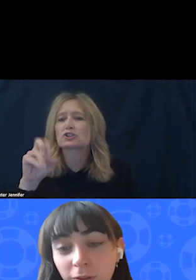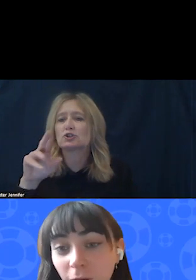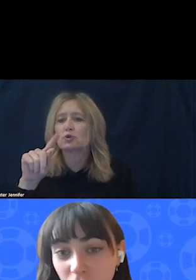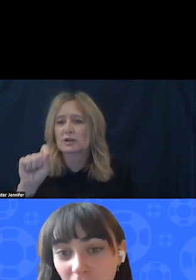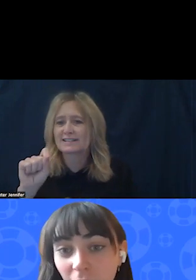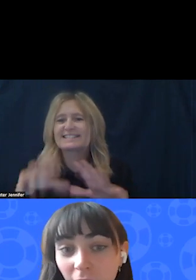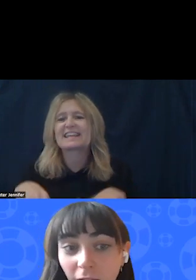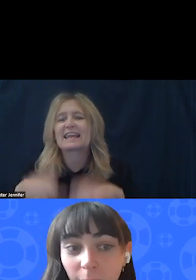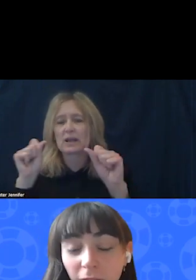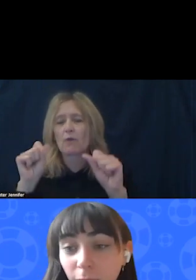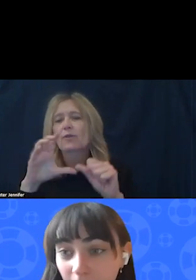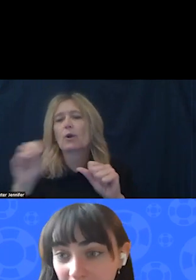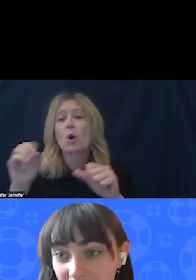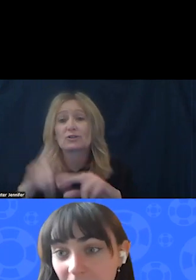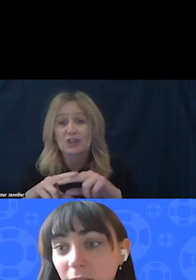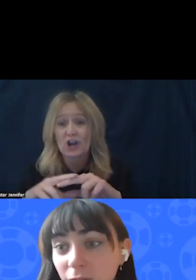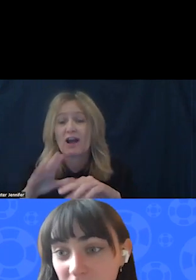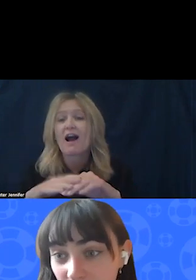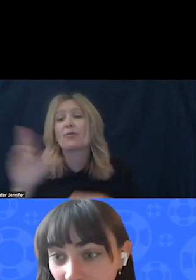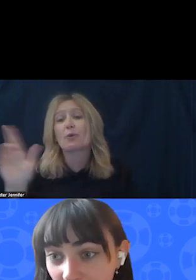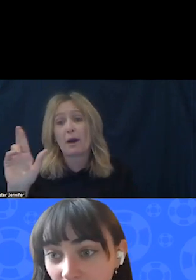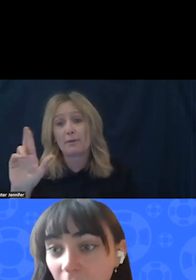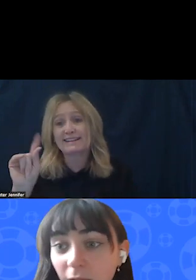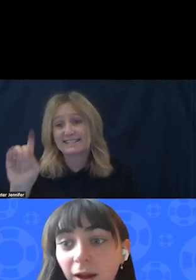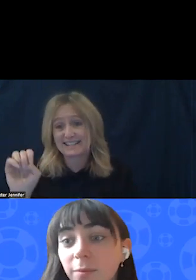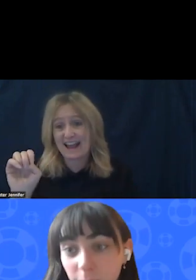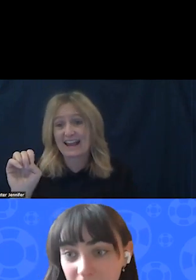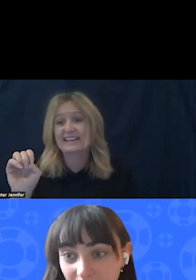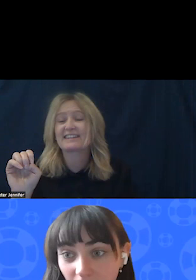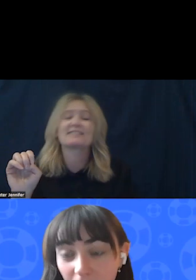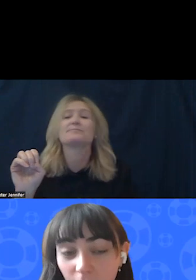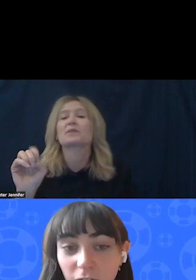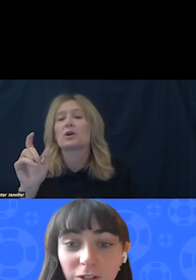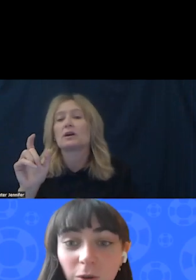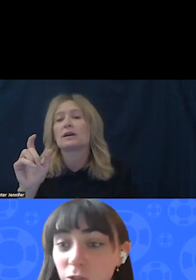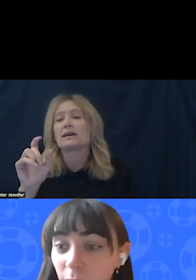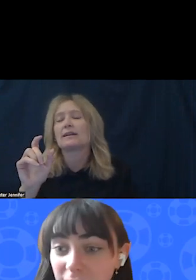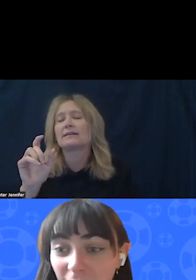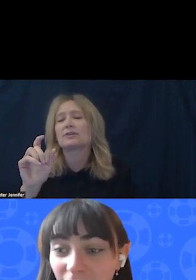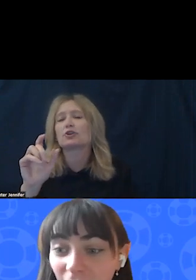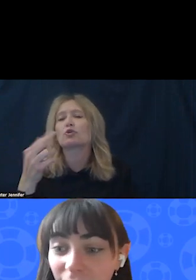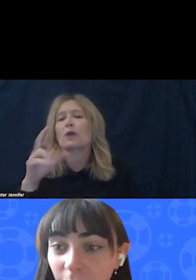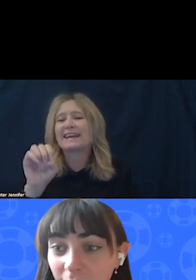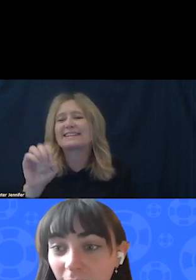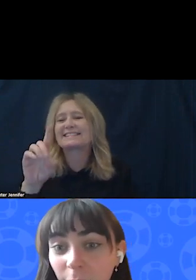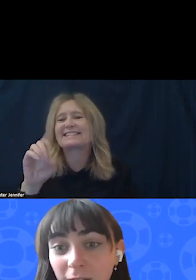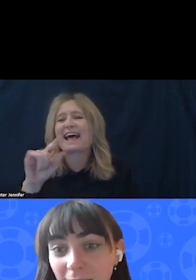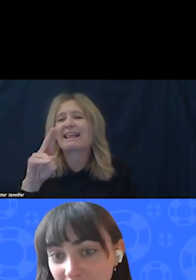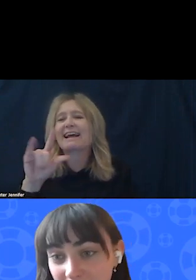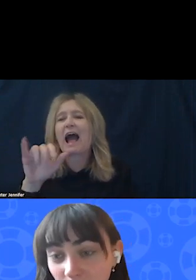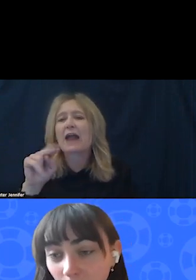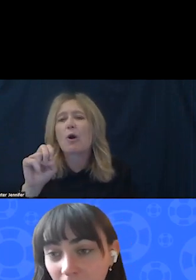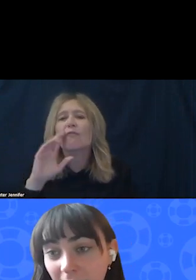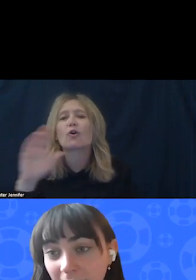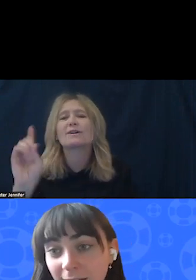taking over the co-chair on the Republican side with Grace Napolitano, who is the Democratic co-chair. So just wanted to flag for everyone. We're